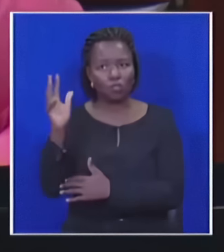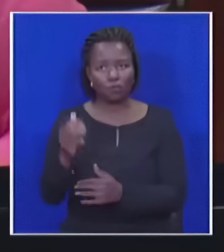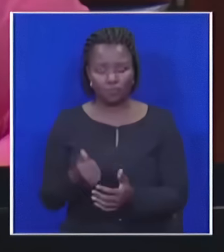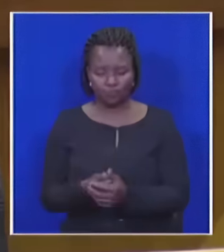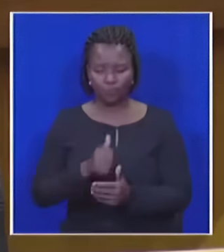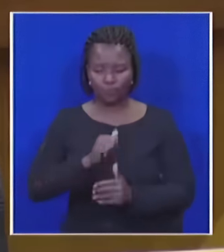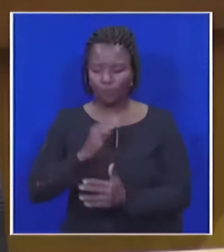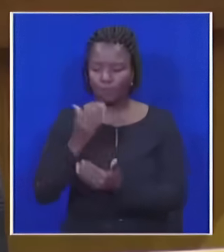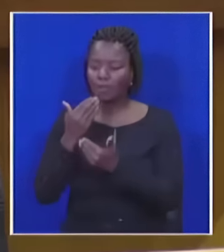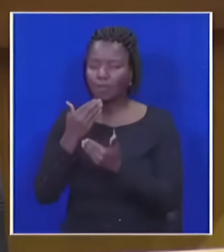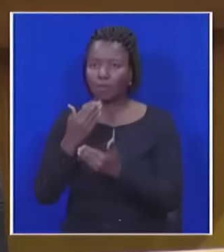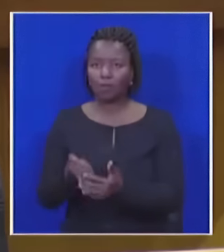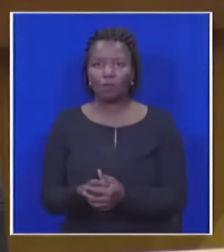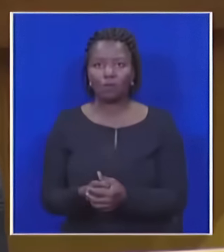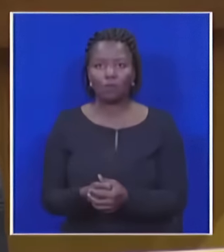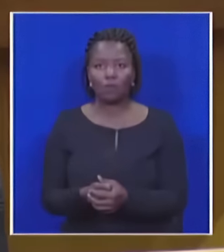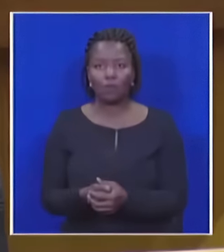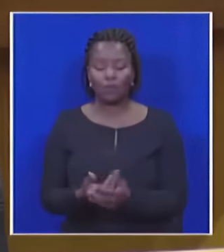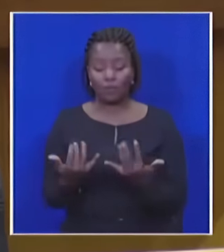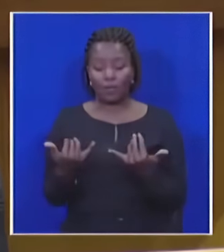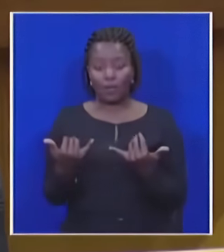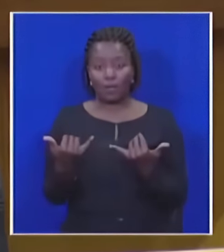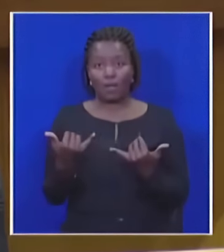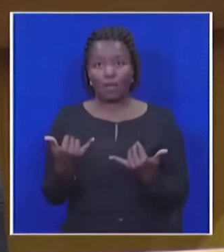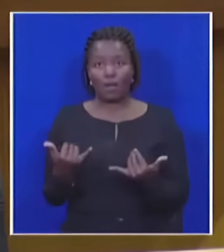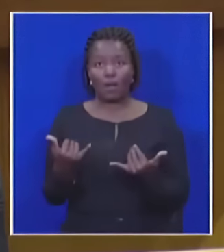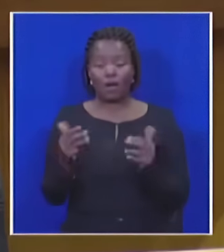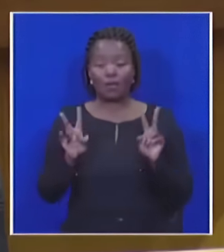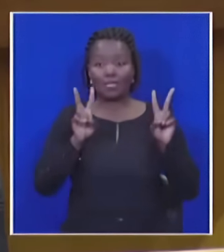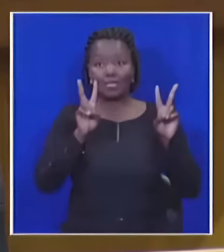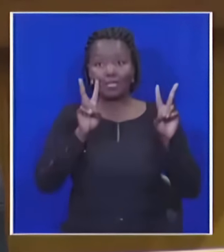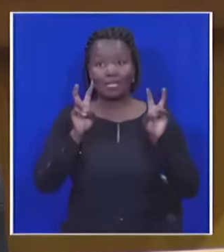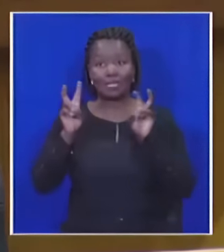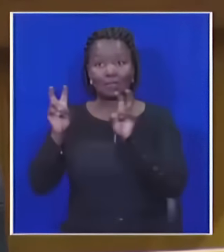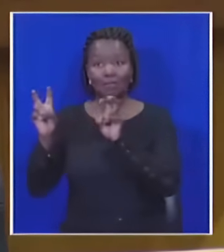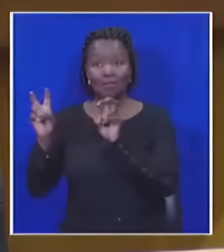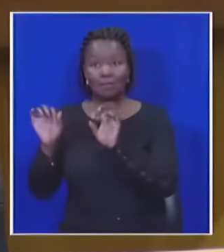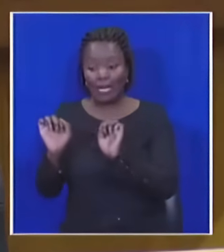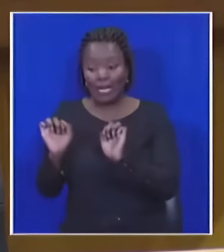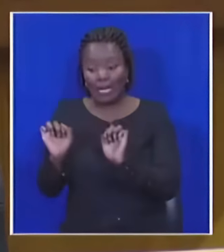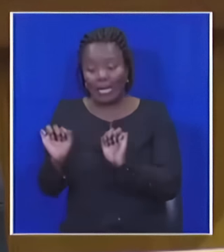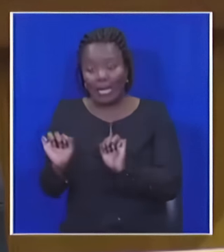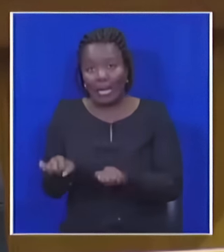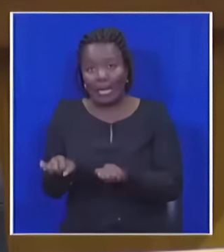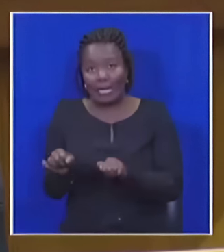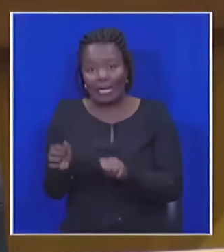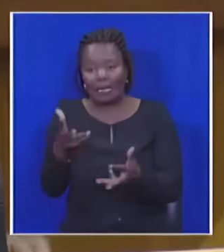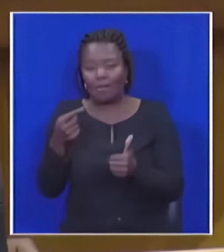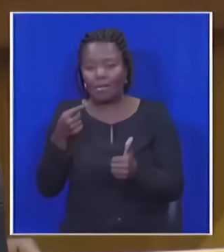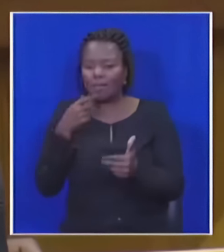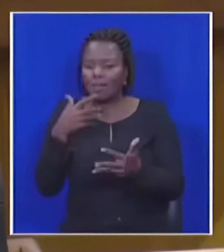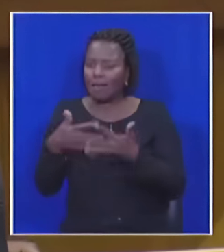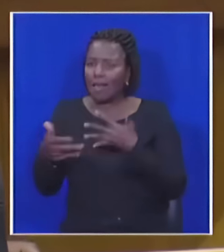much. We don't make any statement here which can be overruled by any